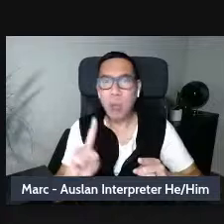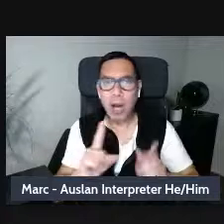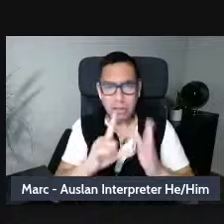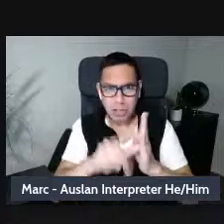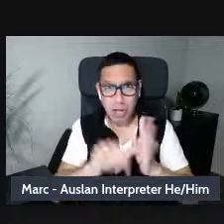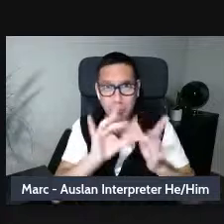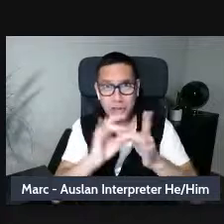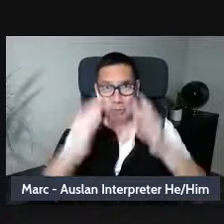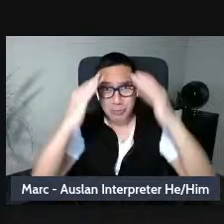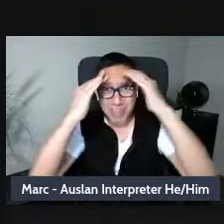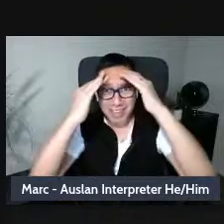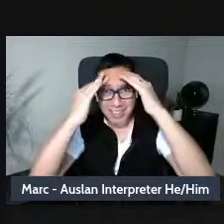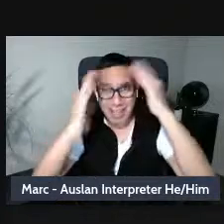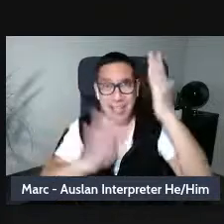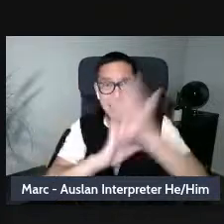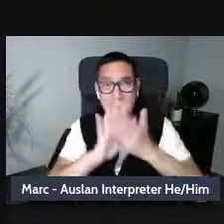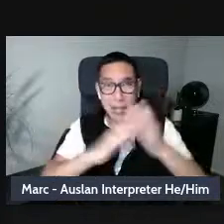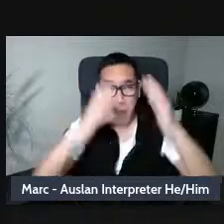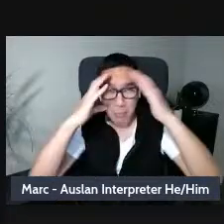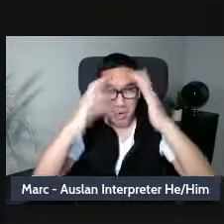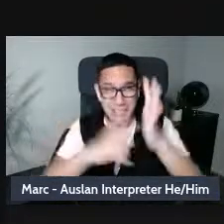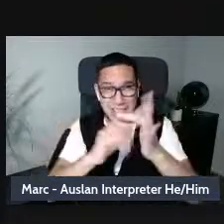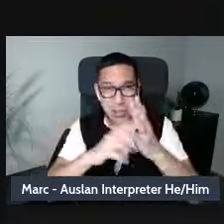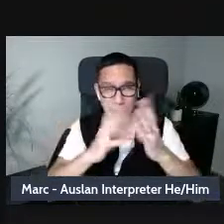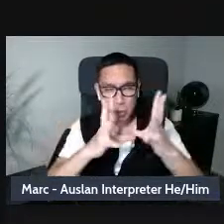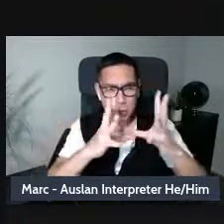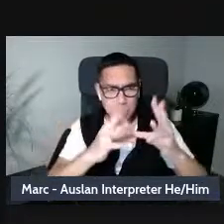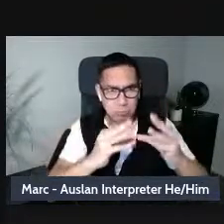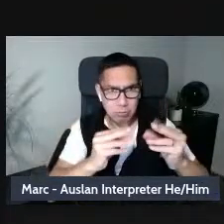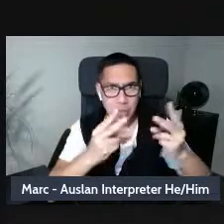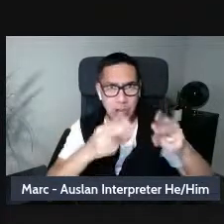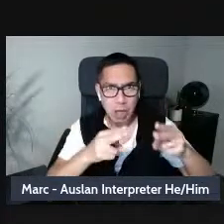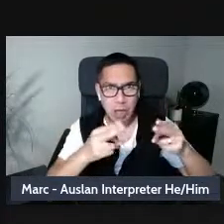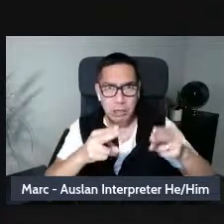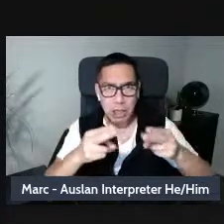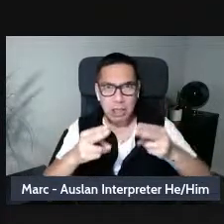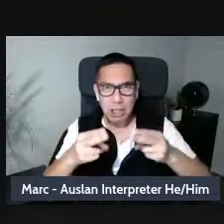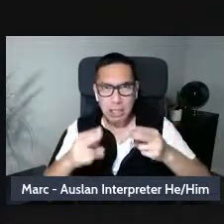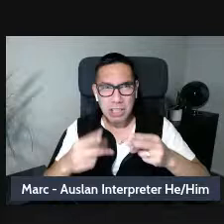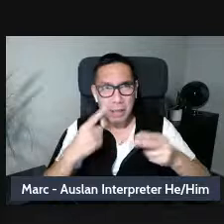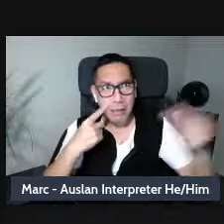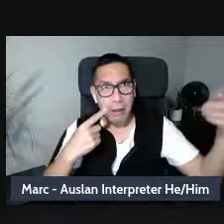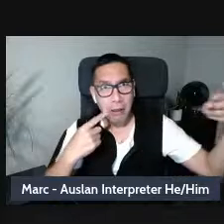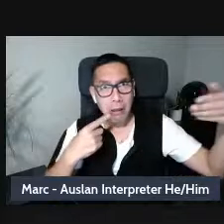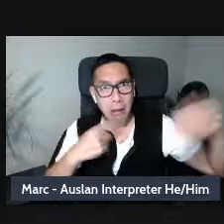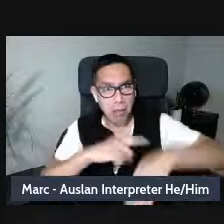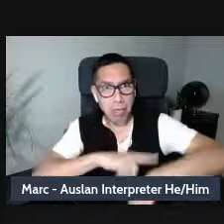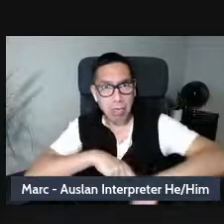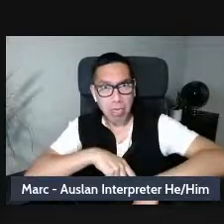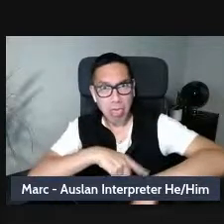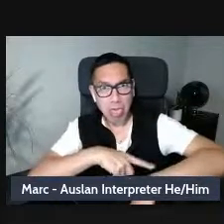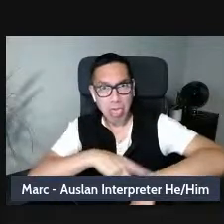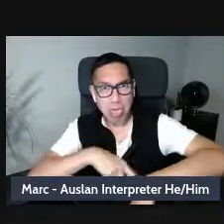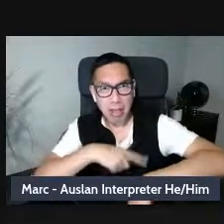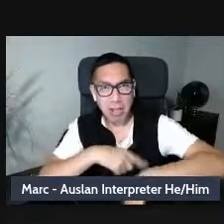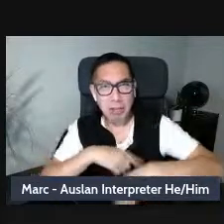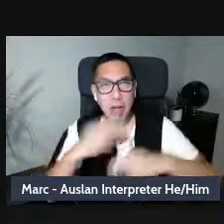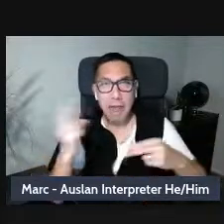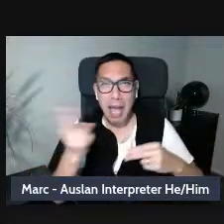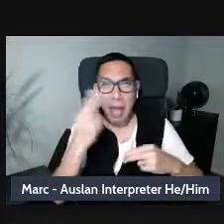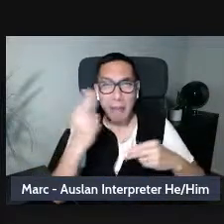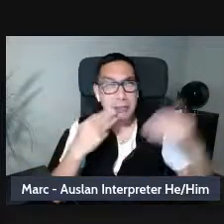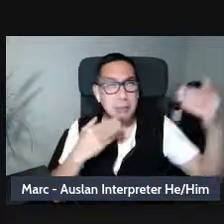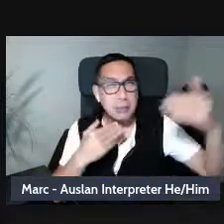could be losing viable brain tissue. But we think that if transported usually in the ambulance and via